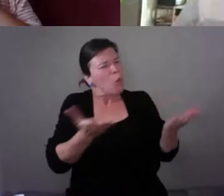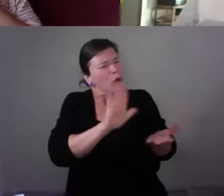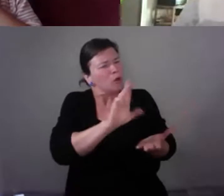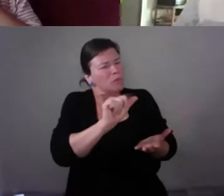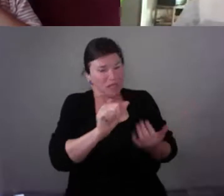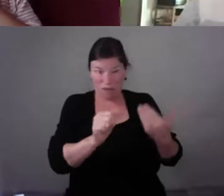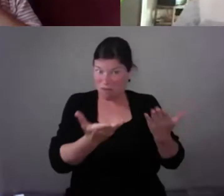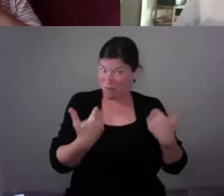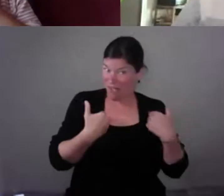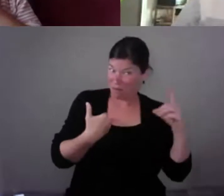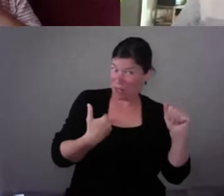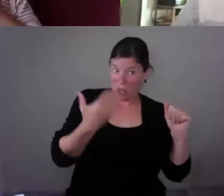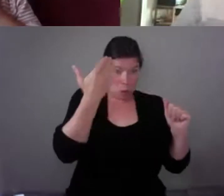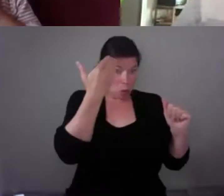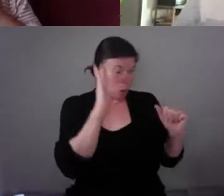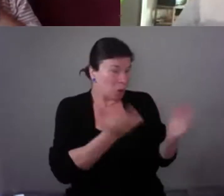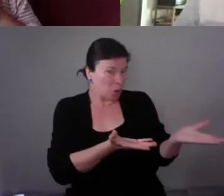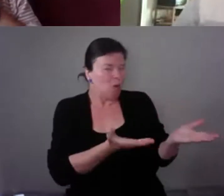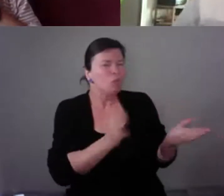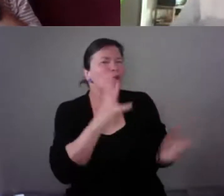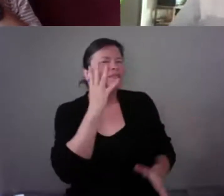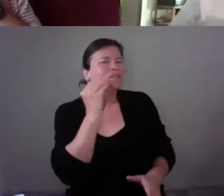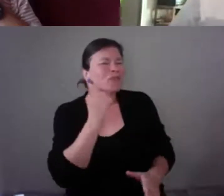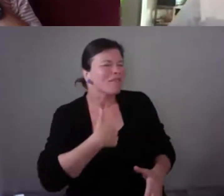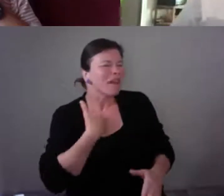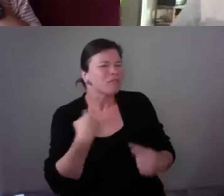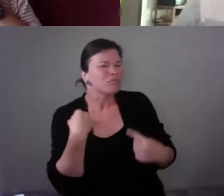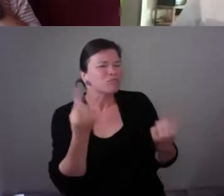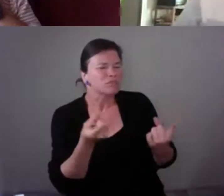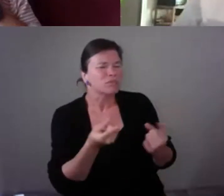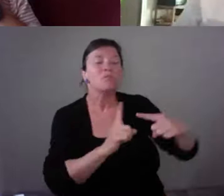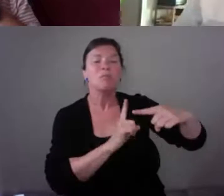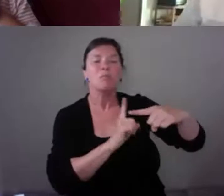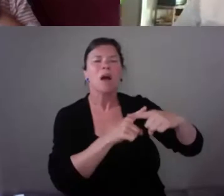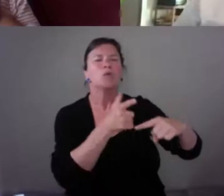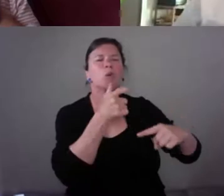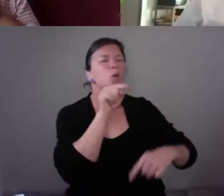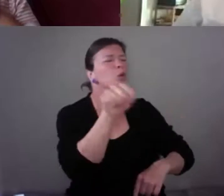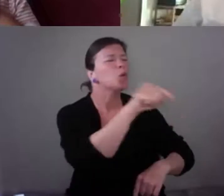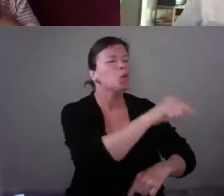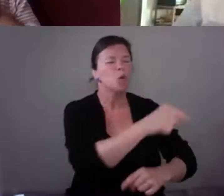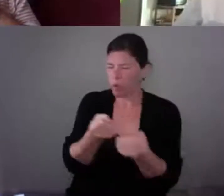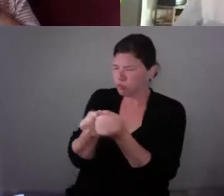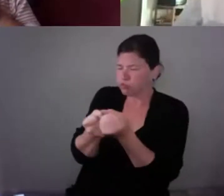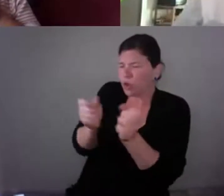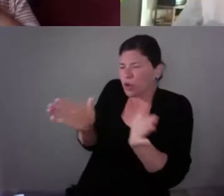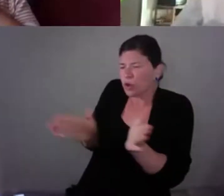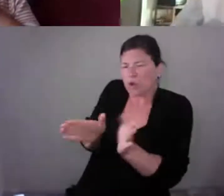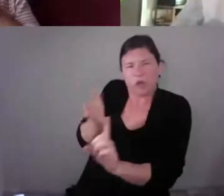what that's kind of Yeah. like, and who encourages you in your life